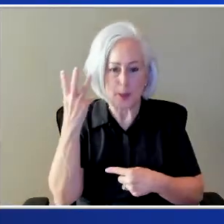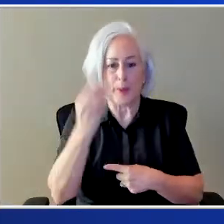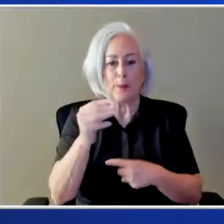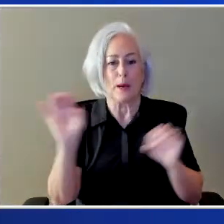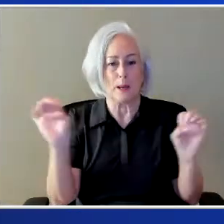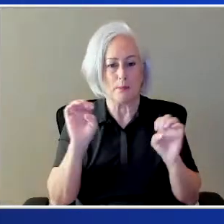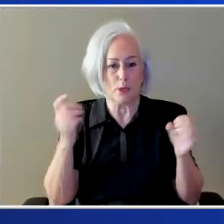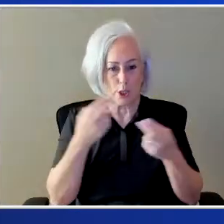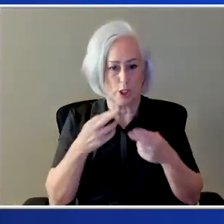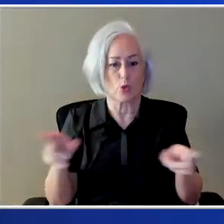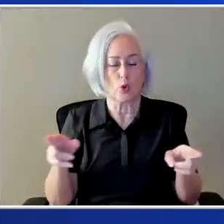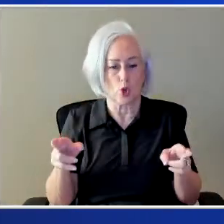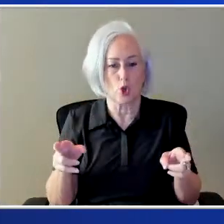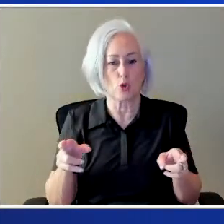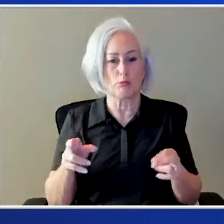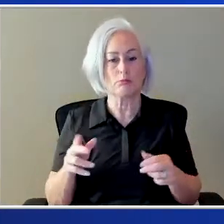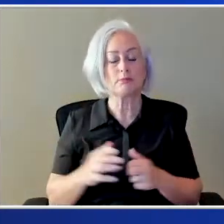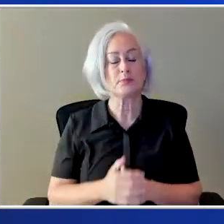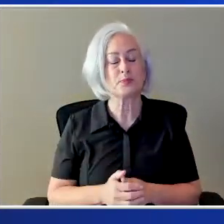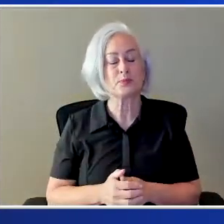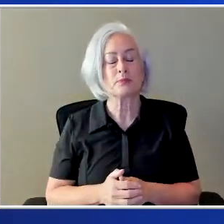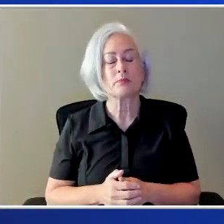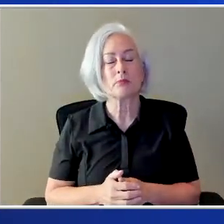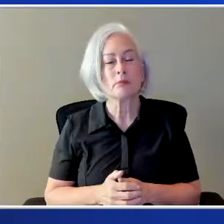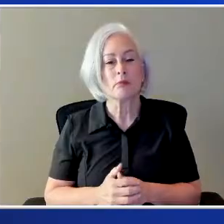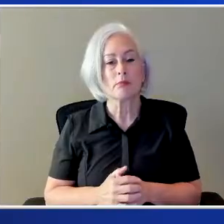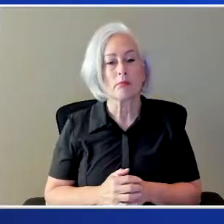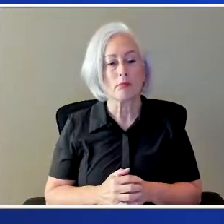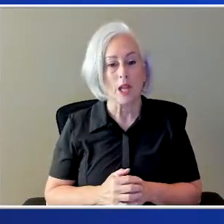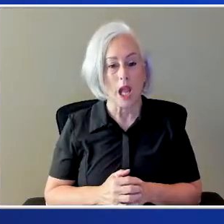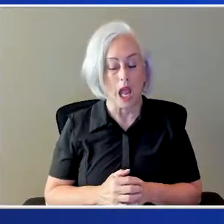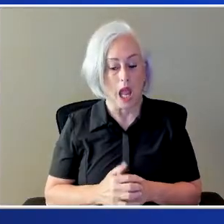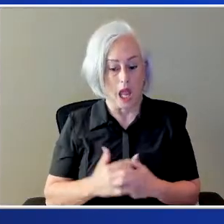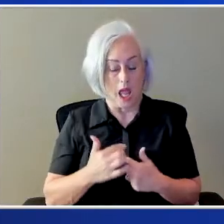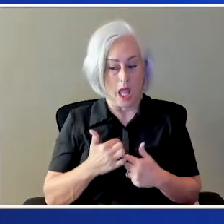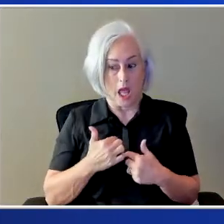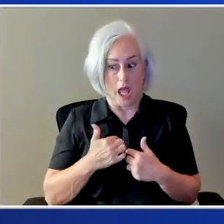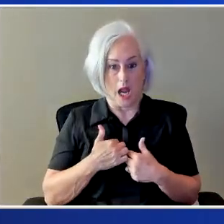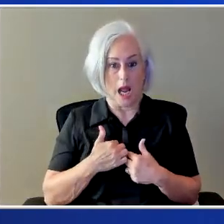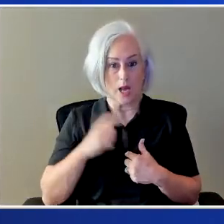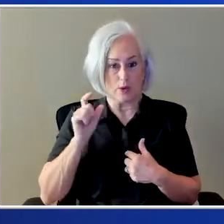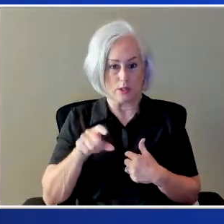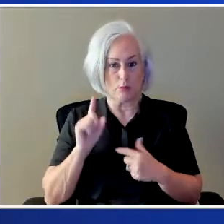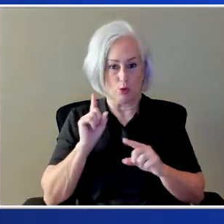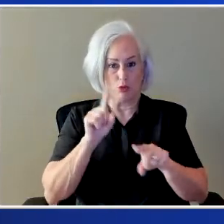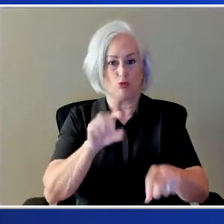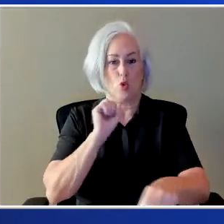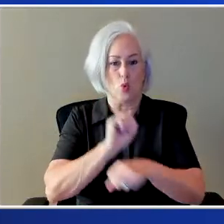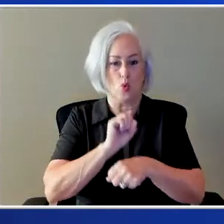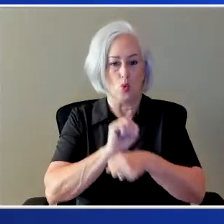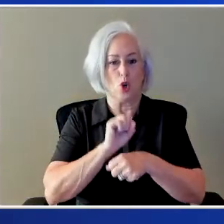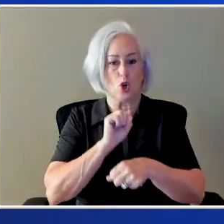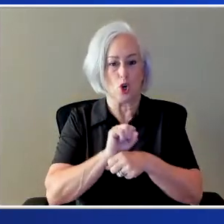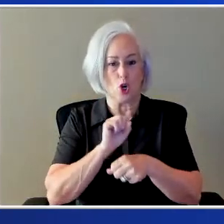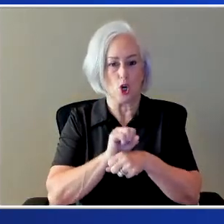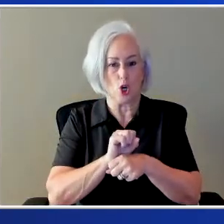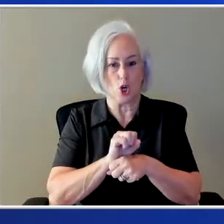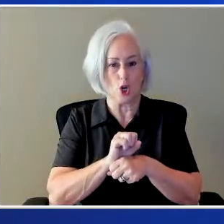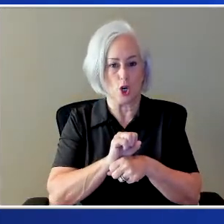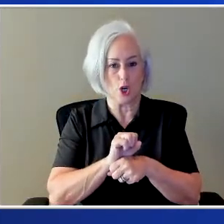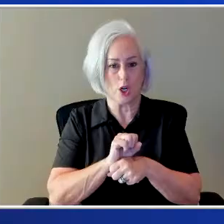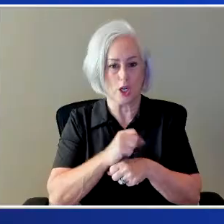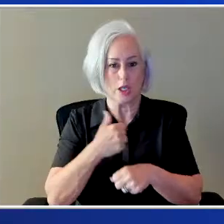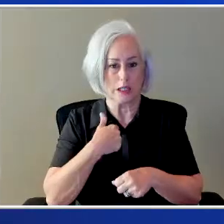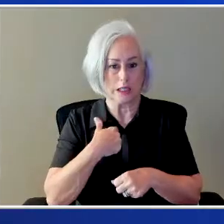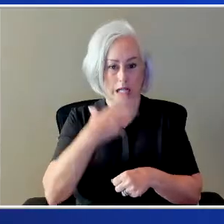hospital. And knowing that I was supposed to be going to work that day and I was sleeping in a different room because I